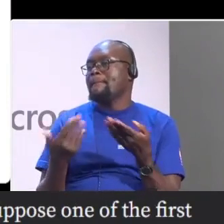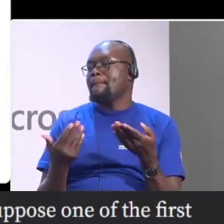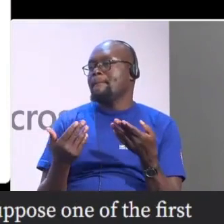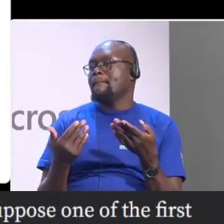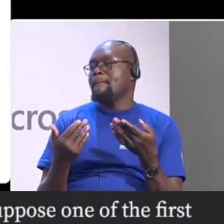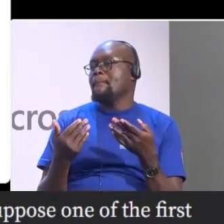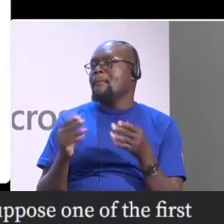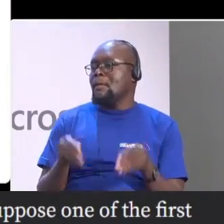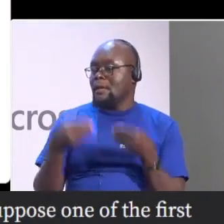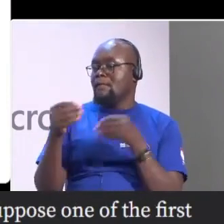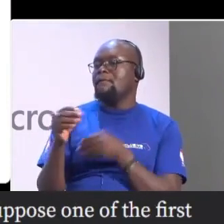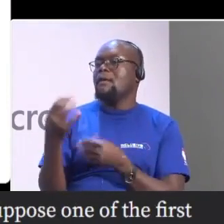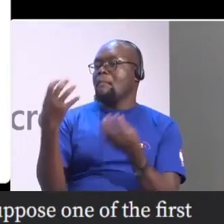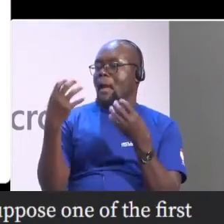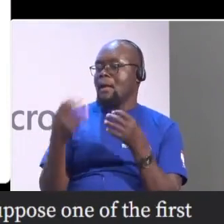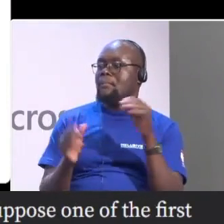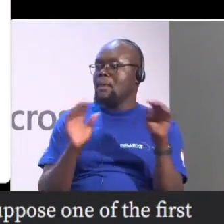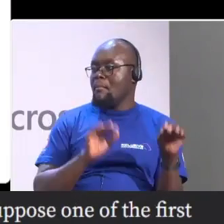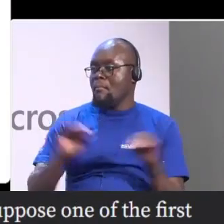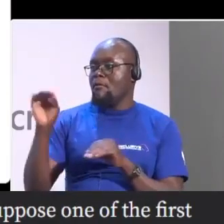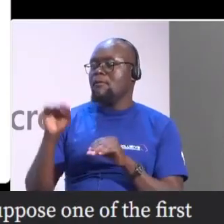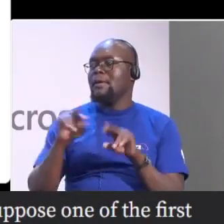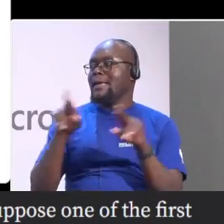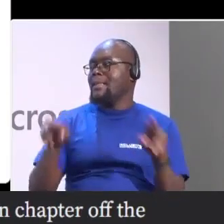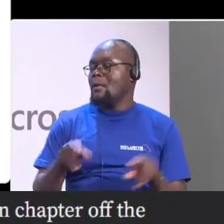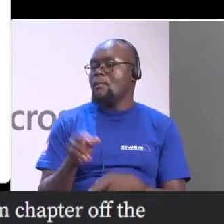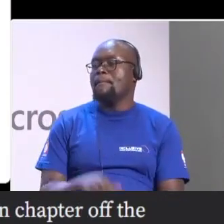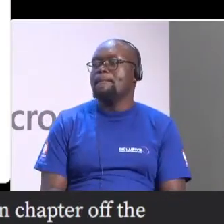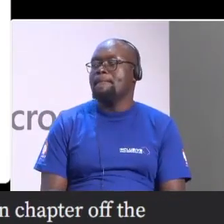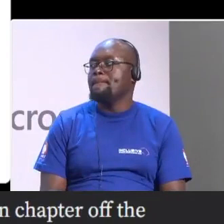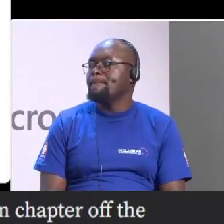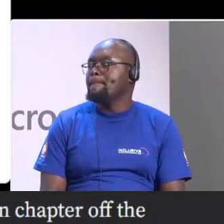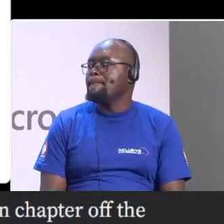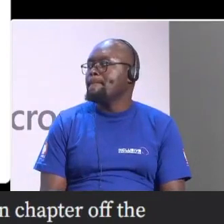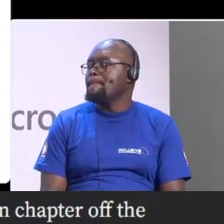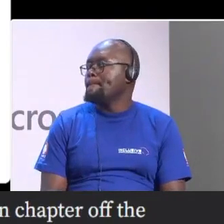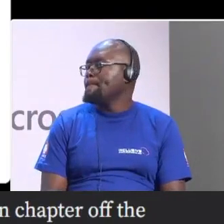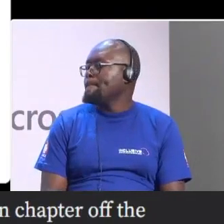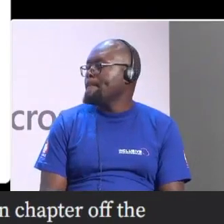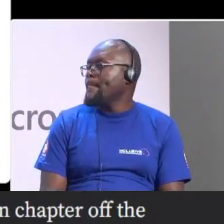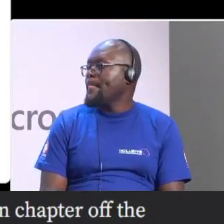have a mic that can be passed around the room? I don't even mind. Okay, that's all right.